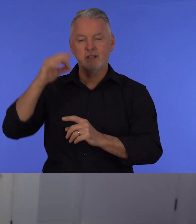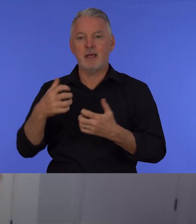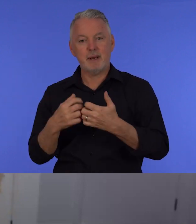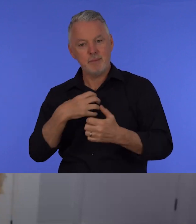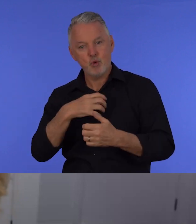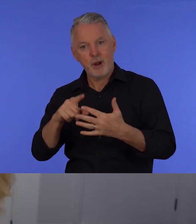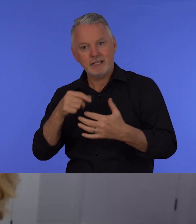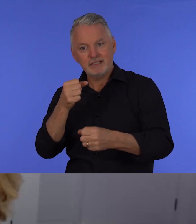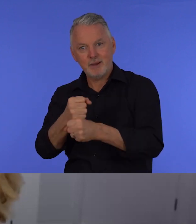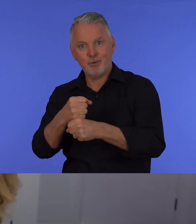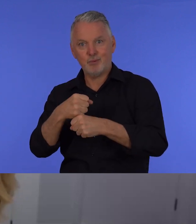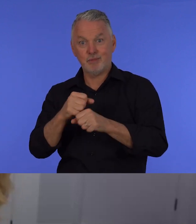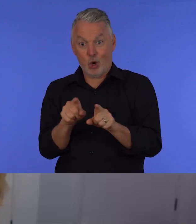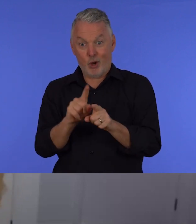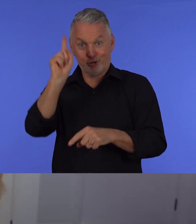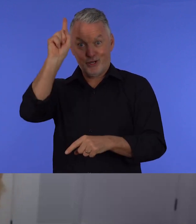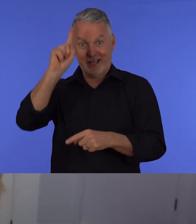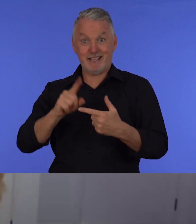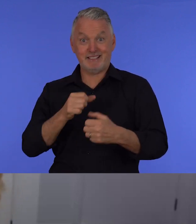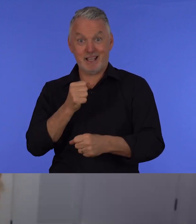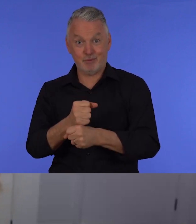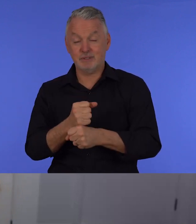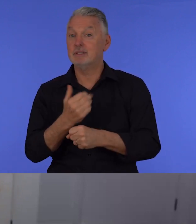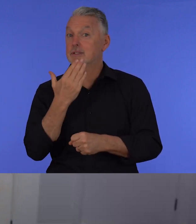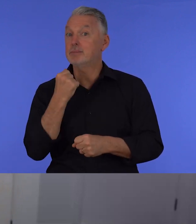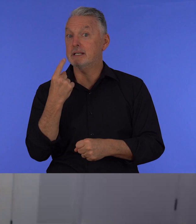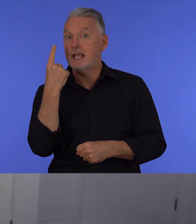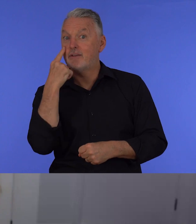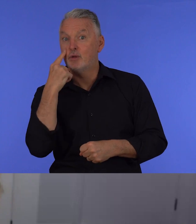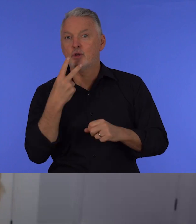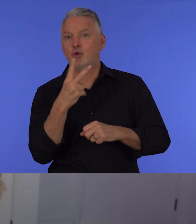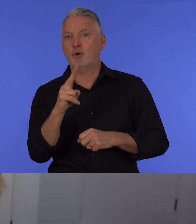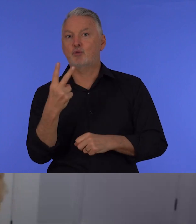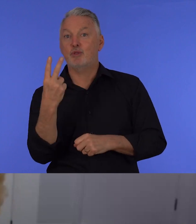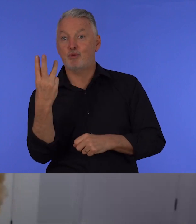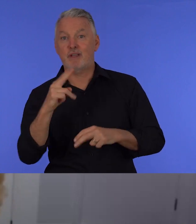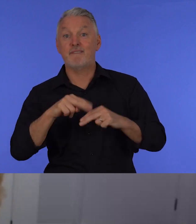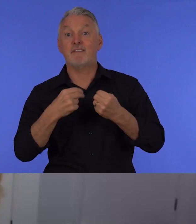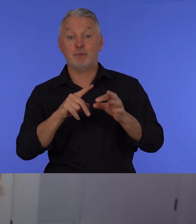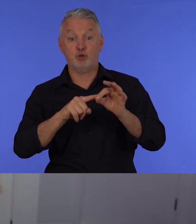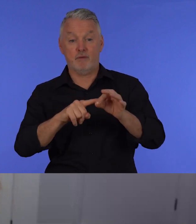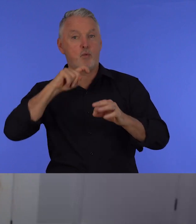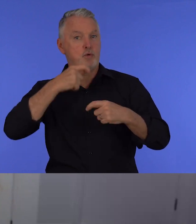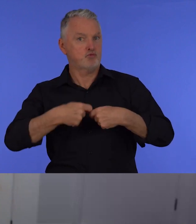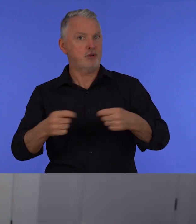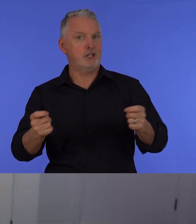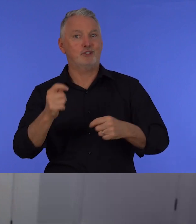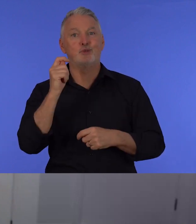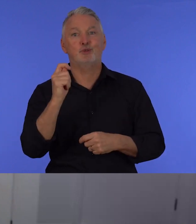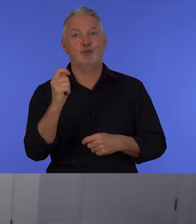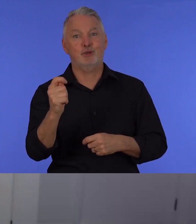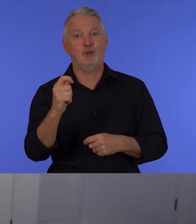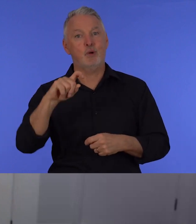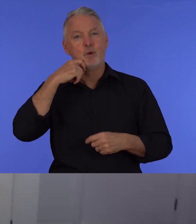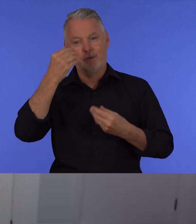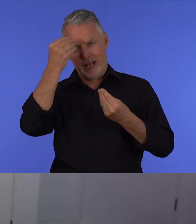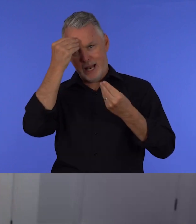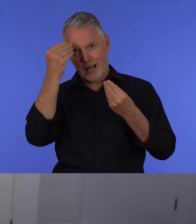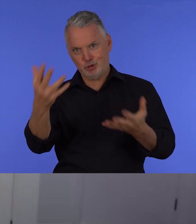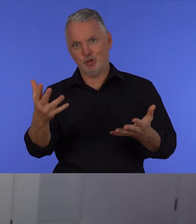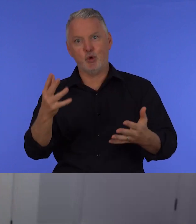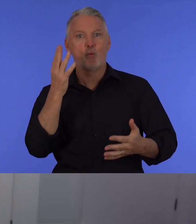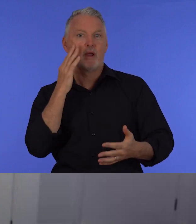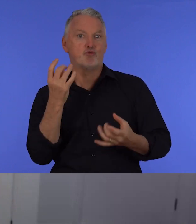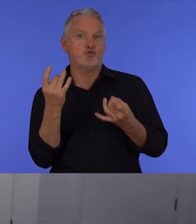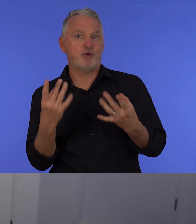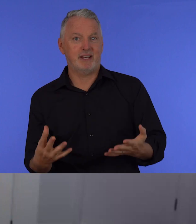participation and more great examples like the ones we've heard today. So do keep an eye out. The 2023 family survey will be